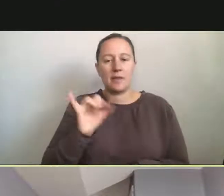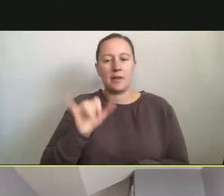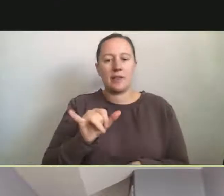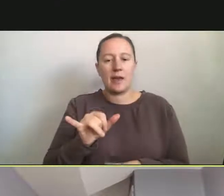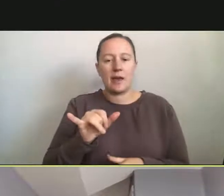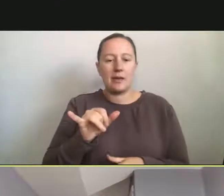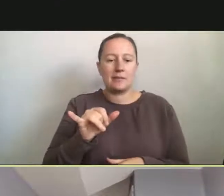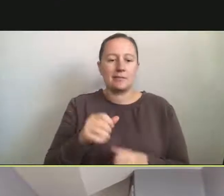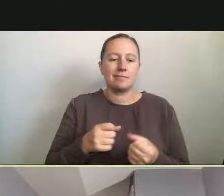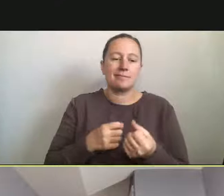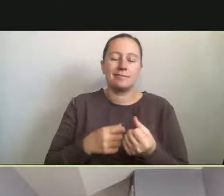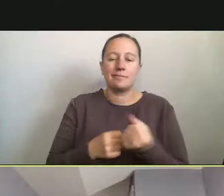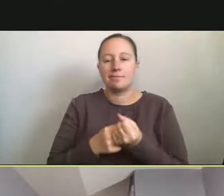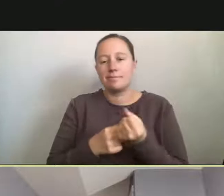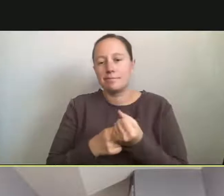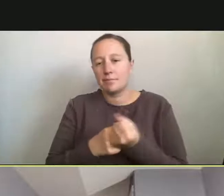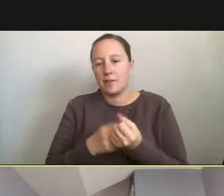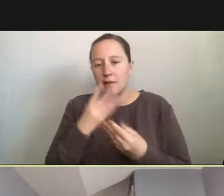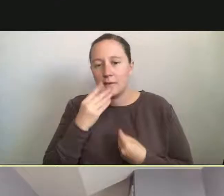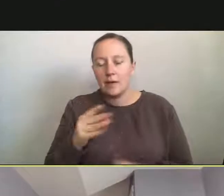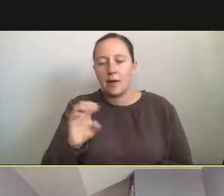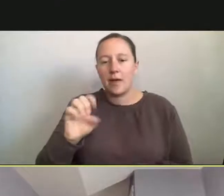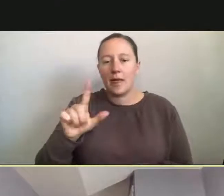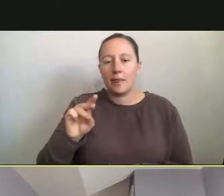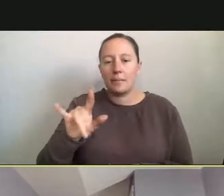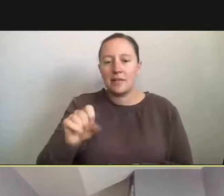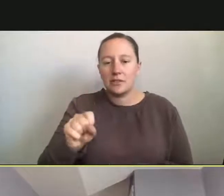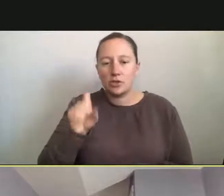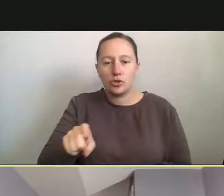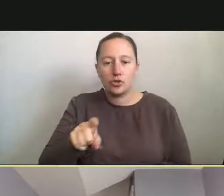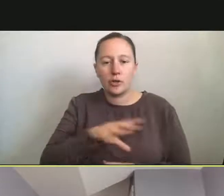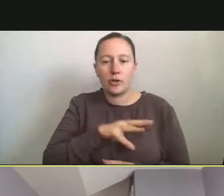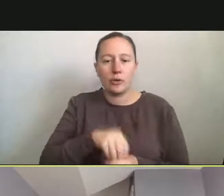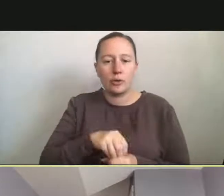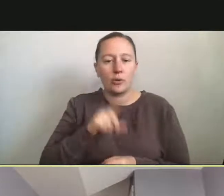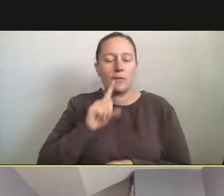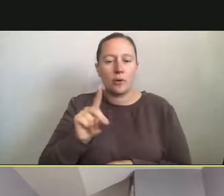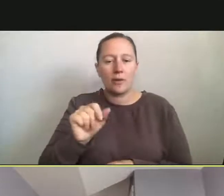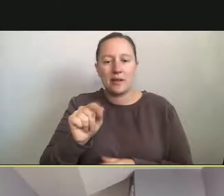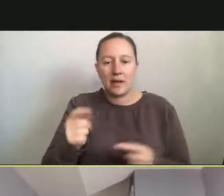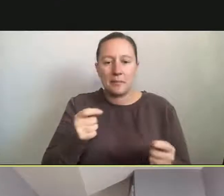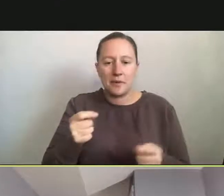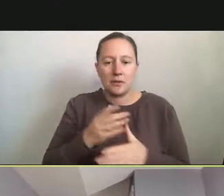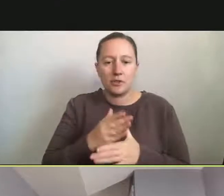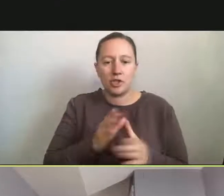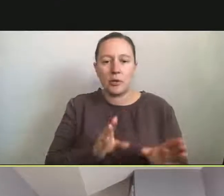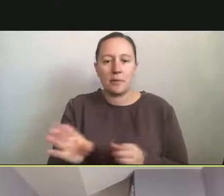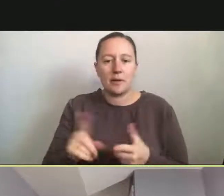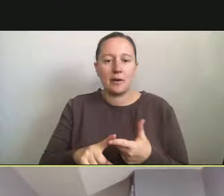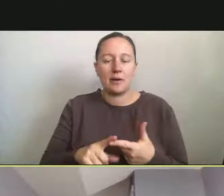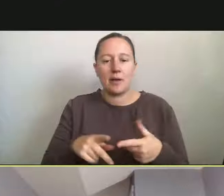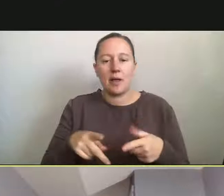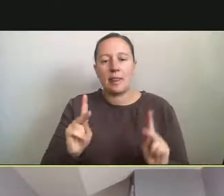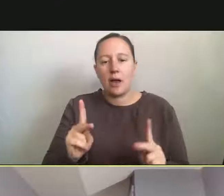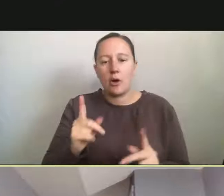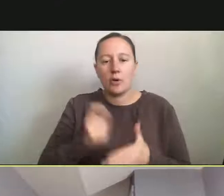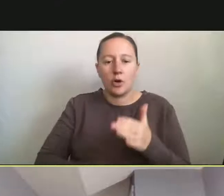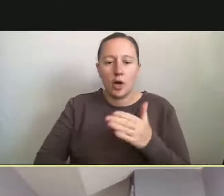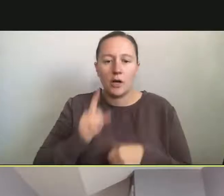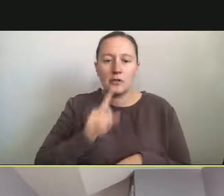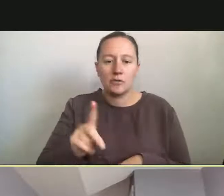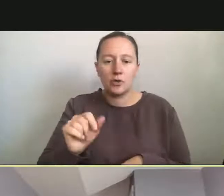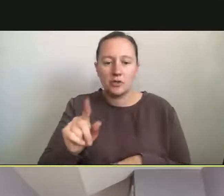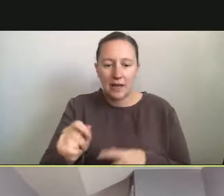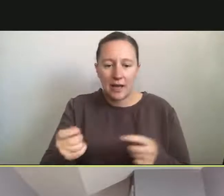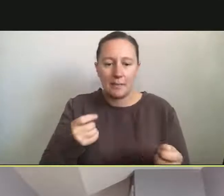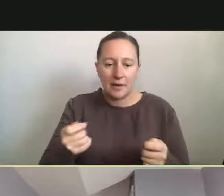supplemental information describing the elements that should be in a data management and sharing plan, allowable costs of data management and